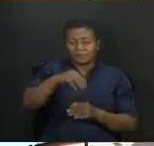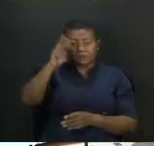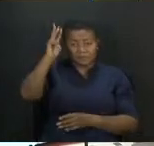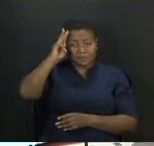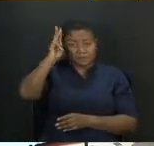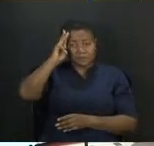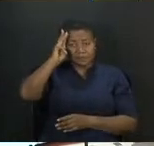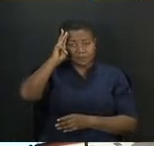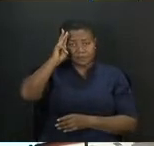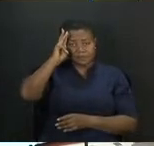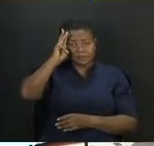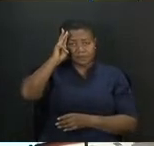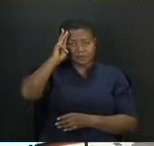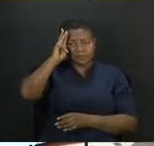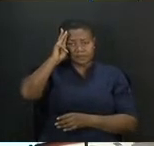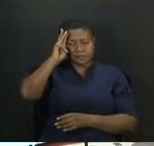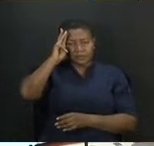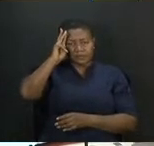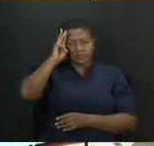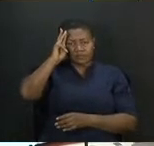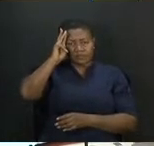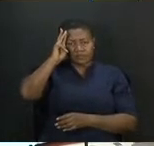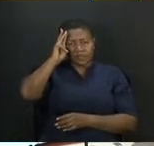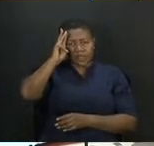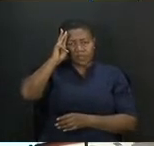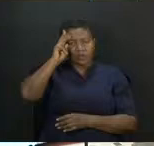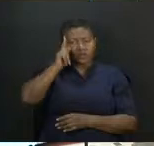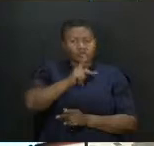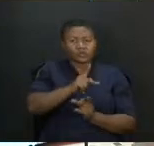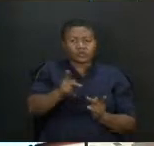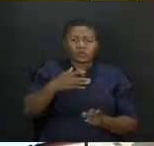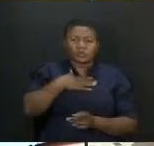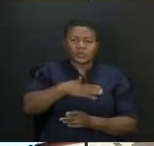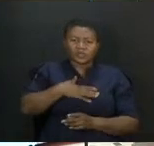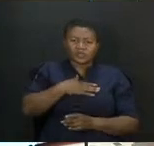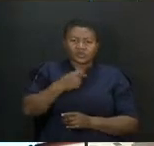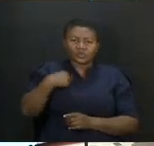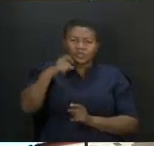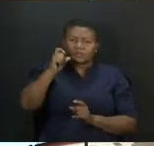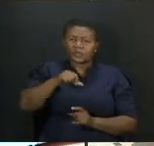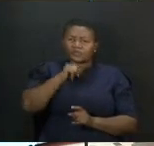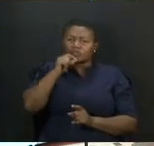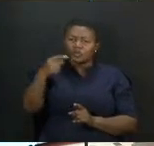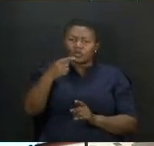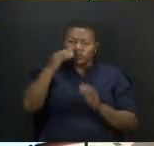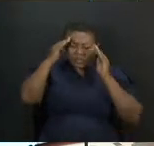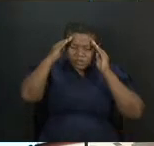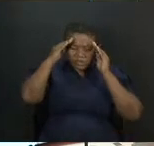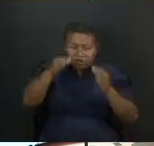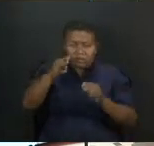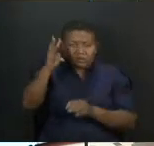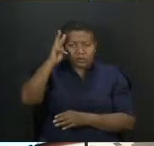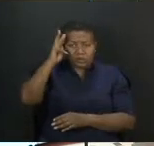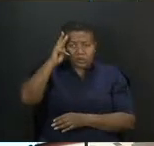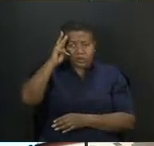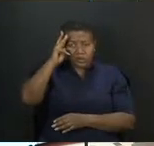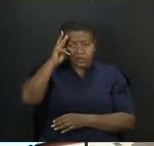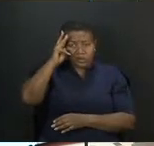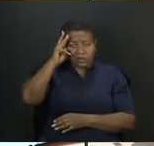So it shouldn't be seen as a Winneba problem. Until recently, cholera was elsewhere,